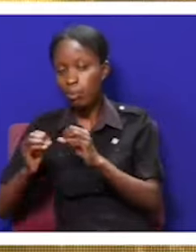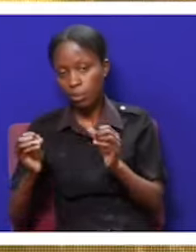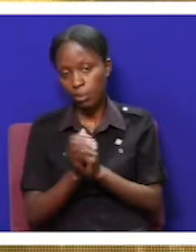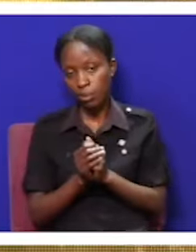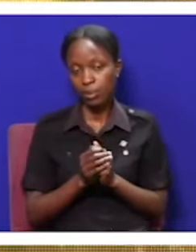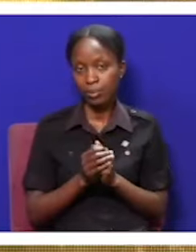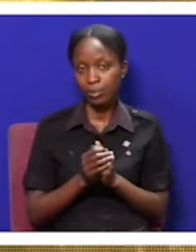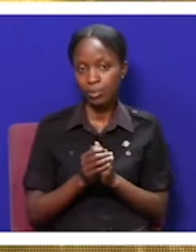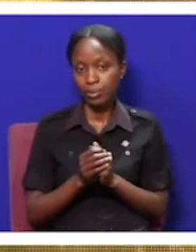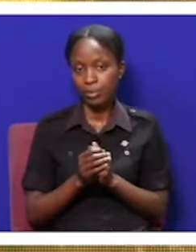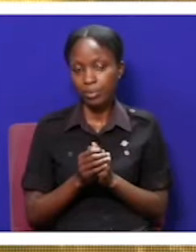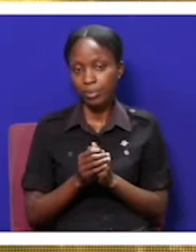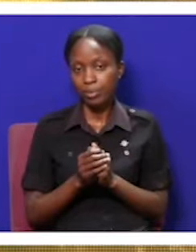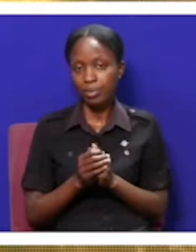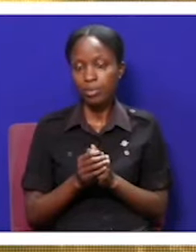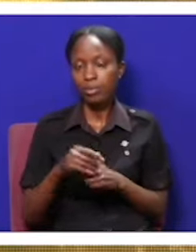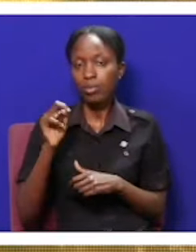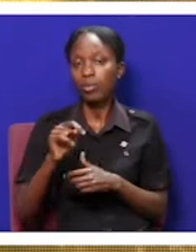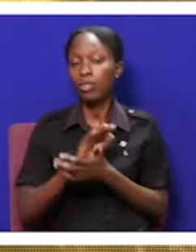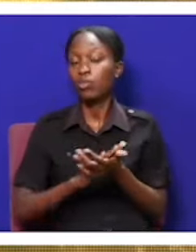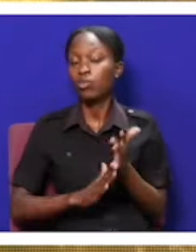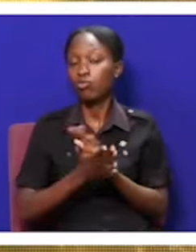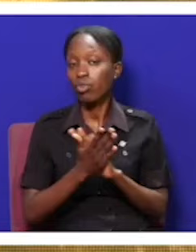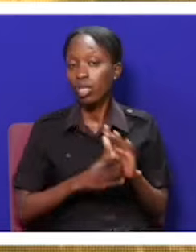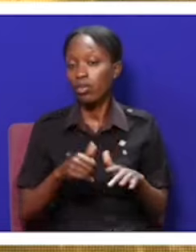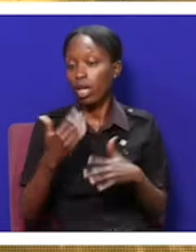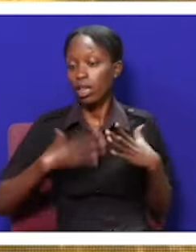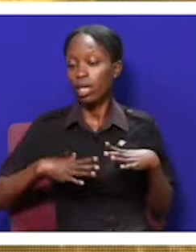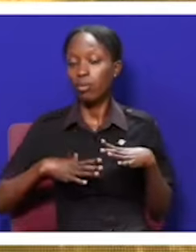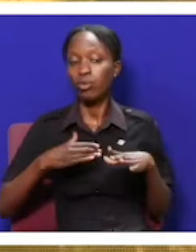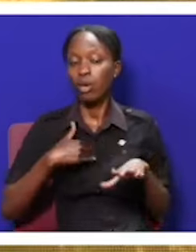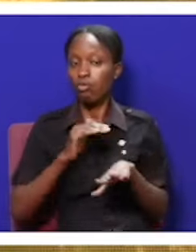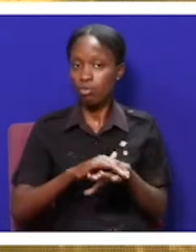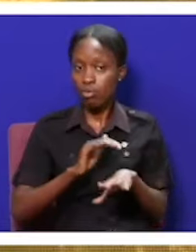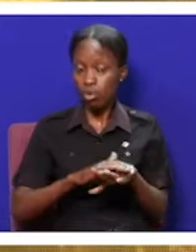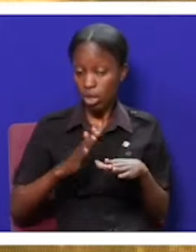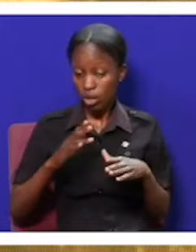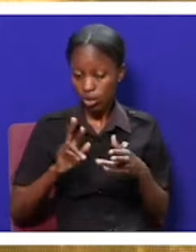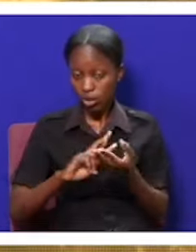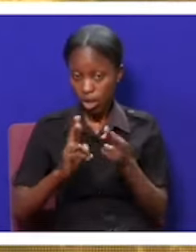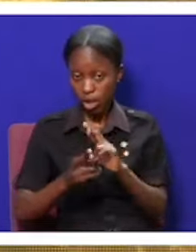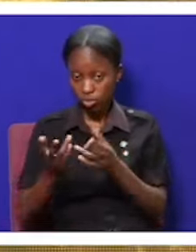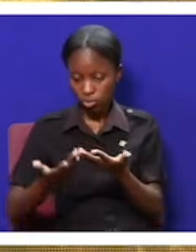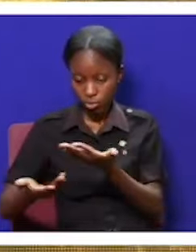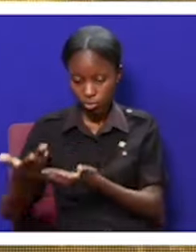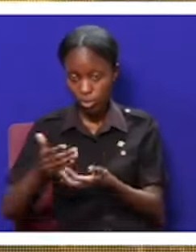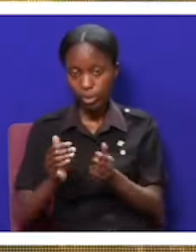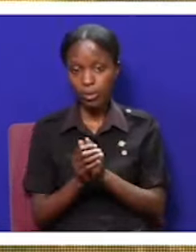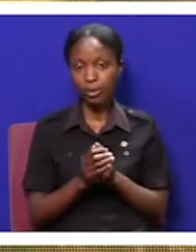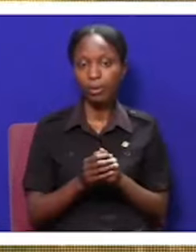we are social beings. So when we forgive others, we have healthier relationships. And when we come even to medically